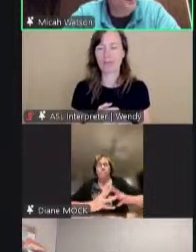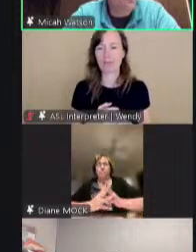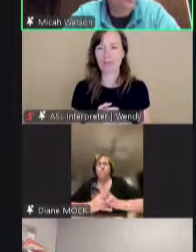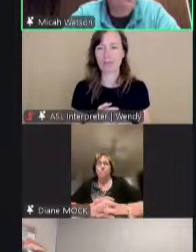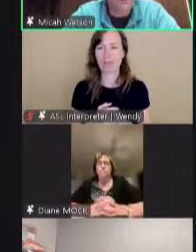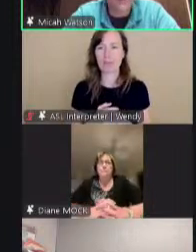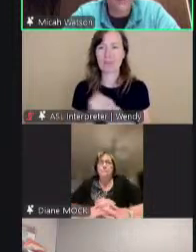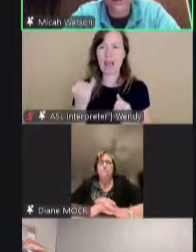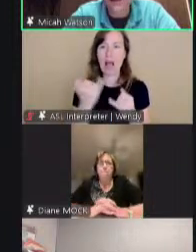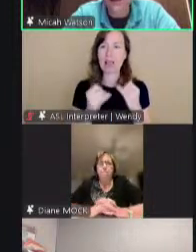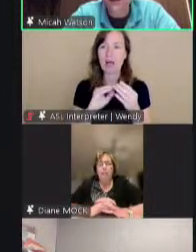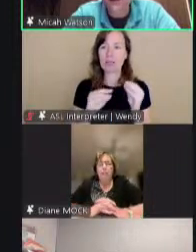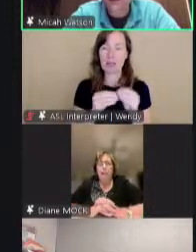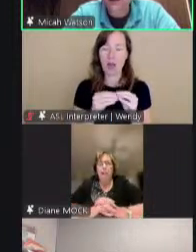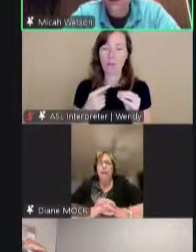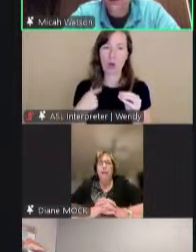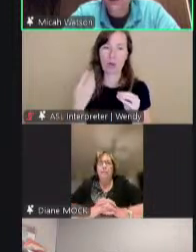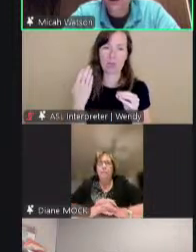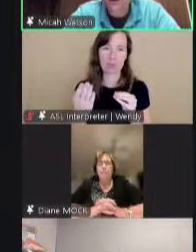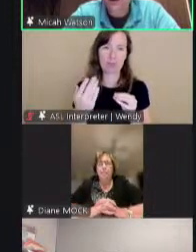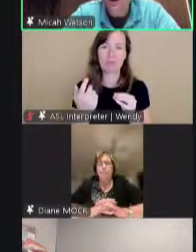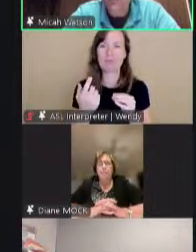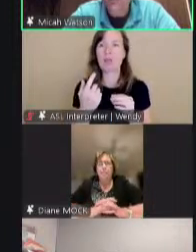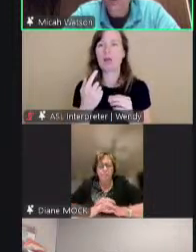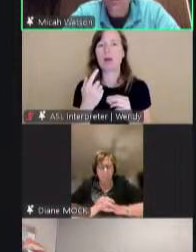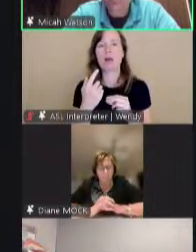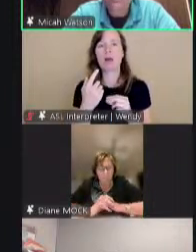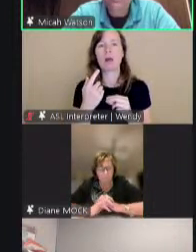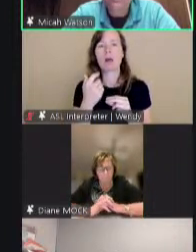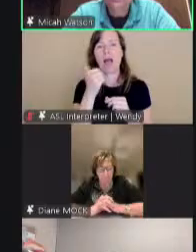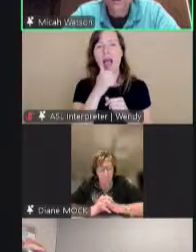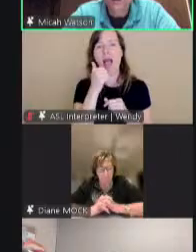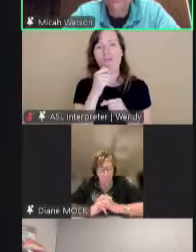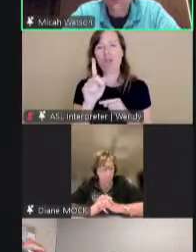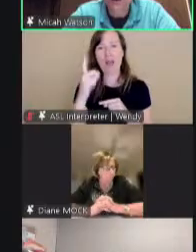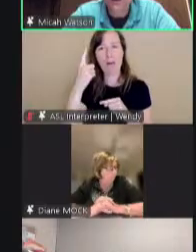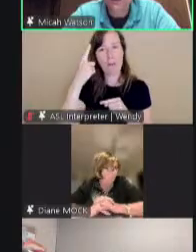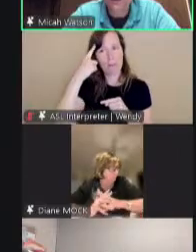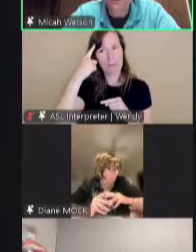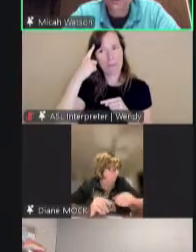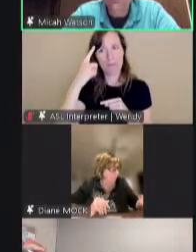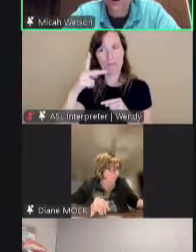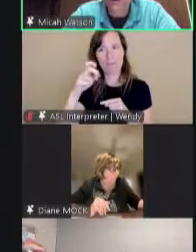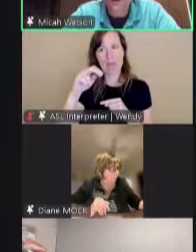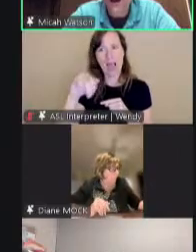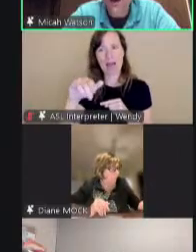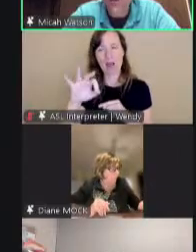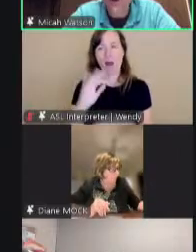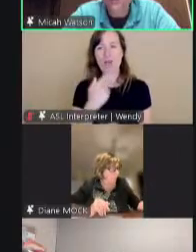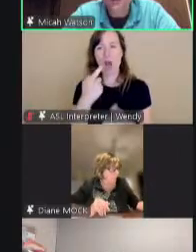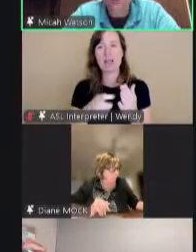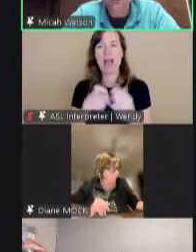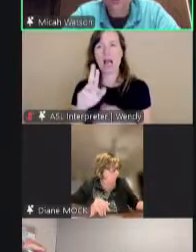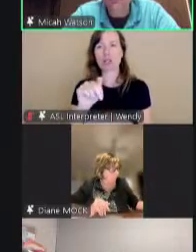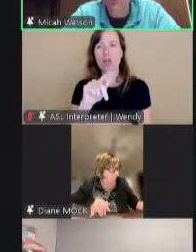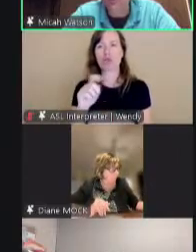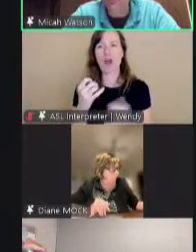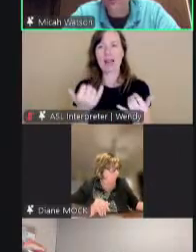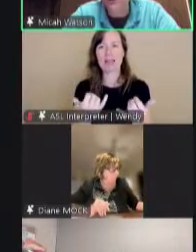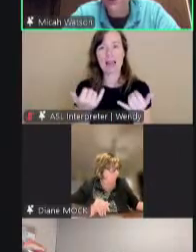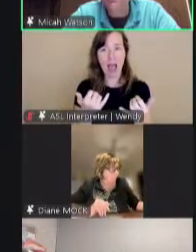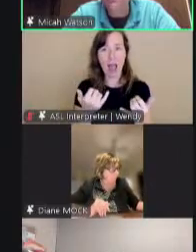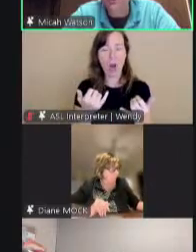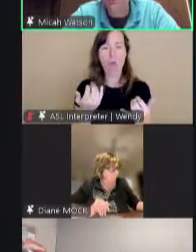that every penny of our tax rate right now is, I believe,